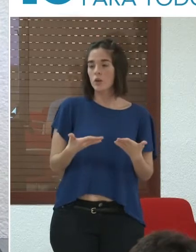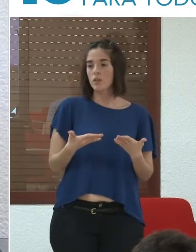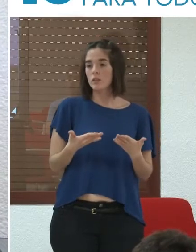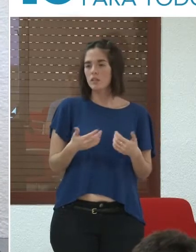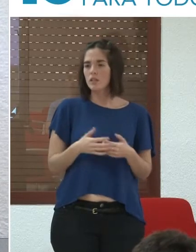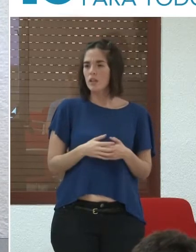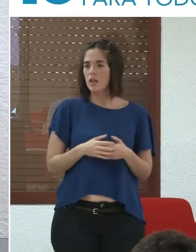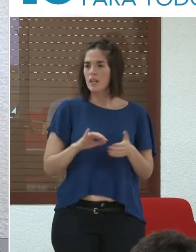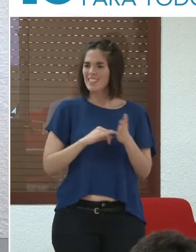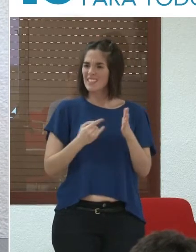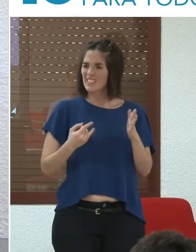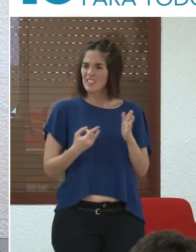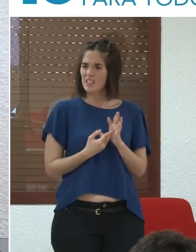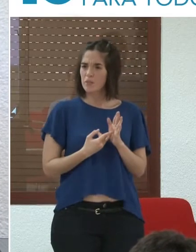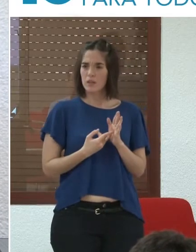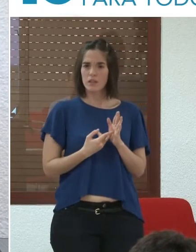also